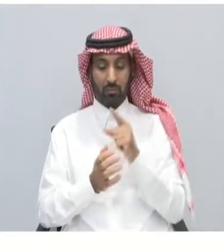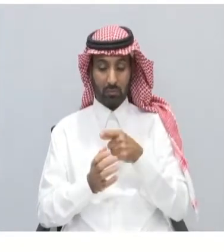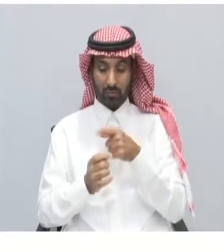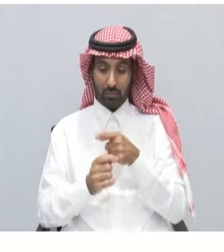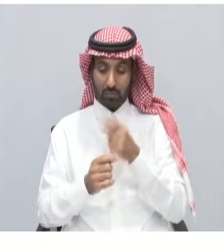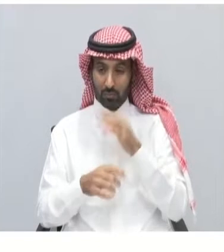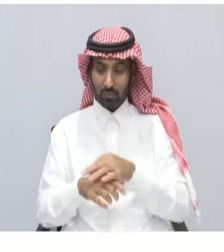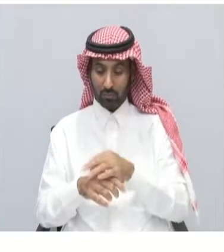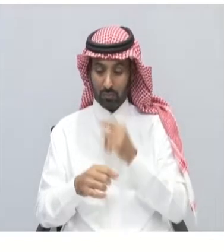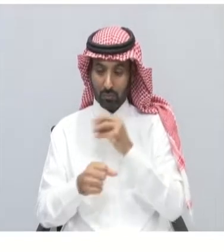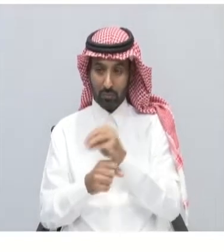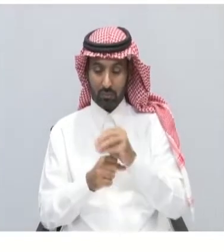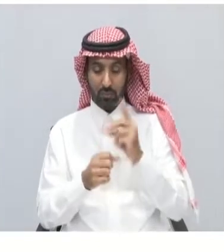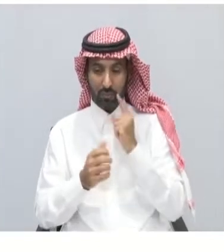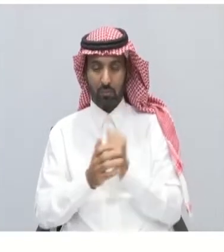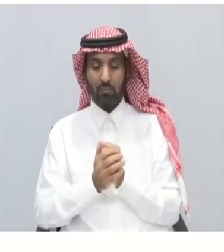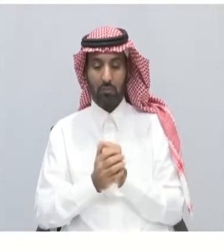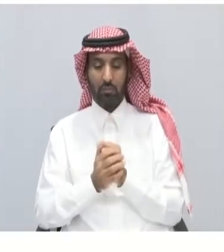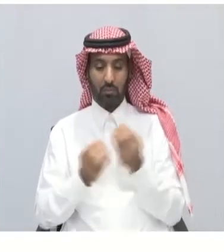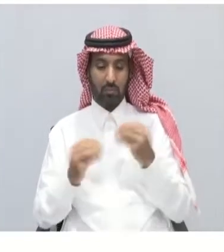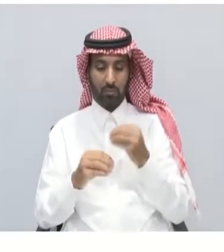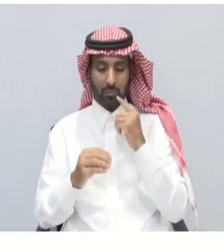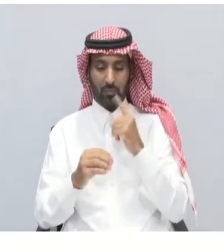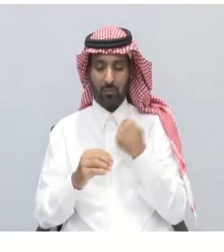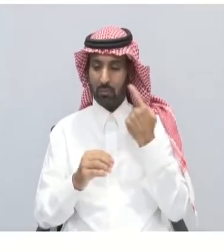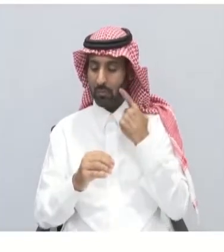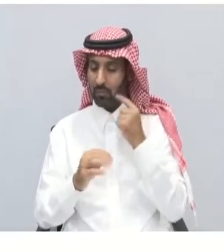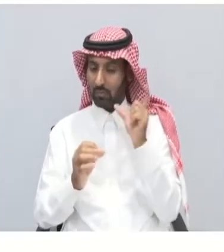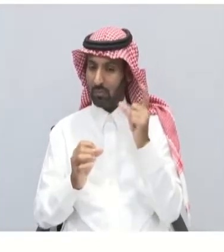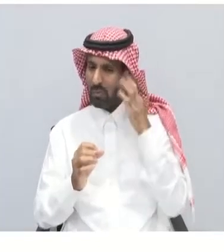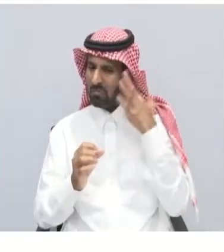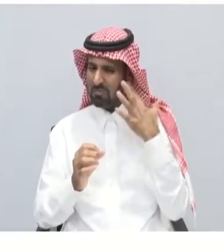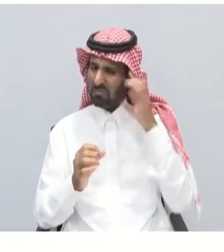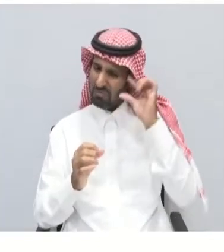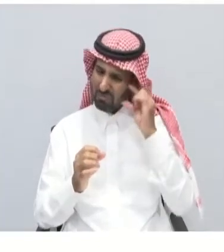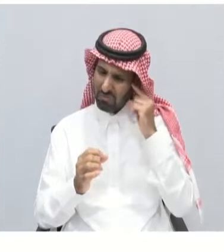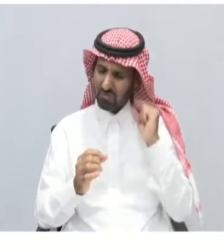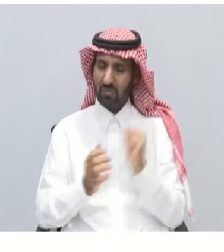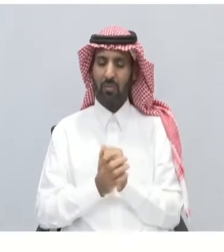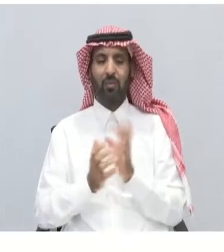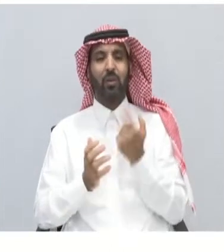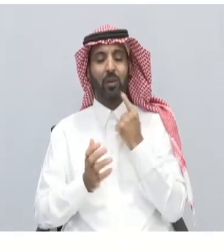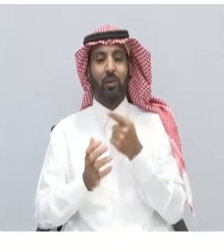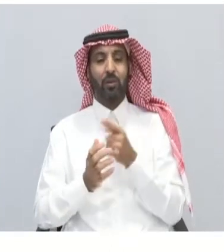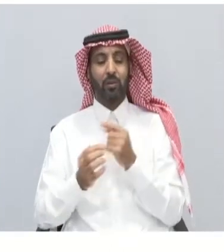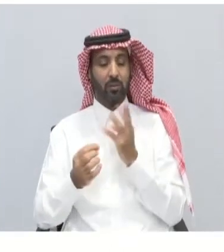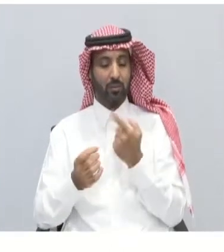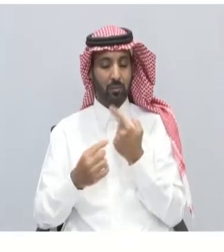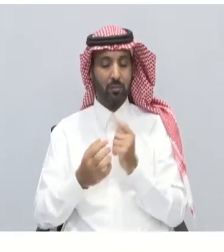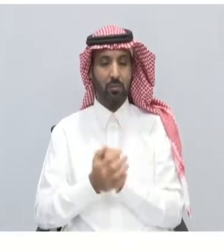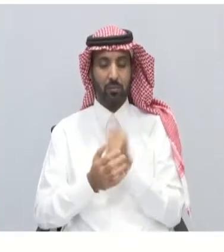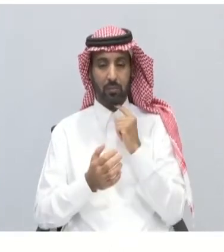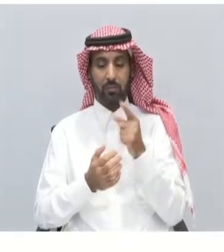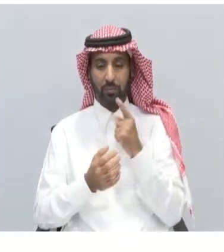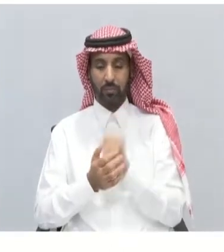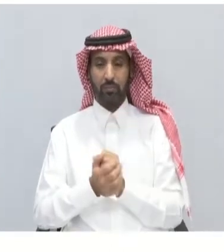that people who use like a lot sound stupid Okay, this is what they mean when they use the word